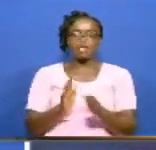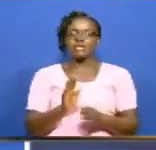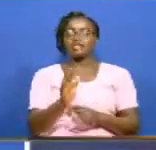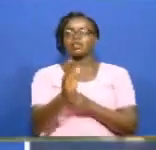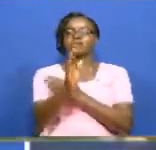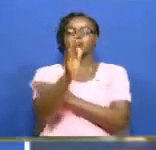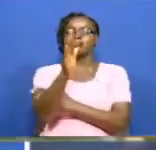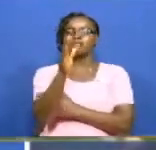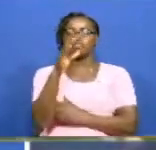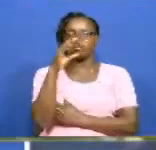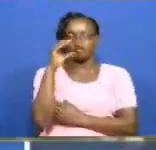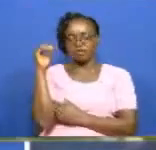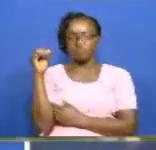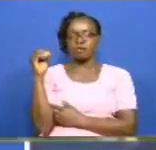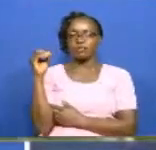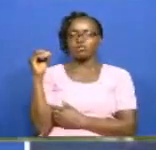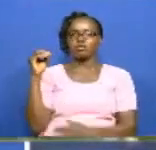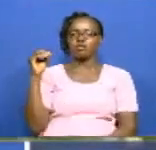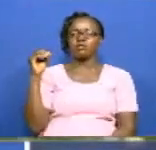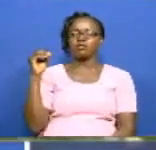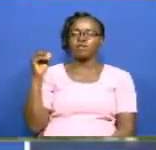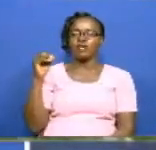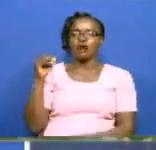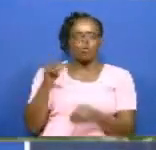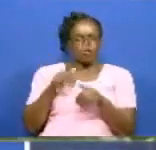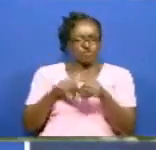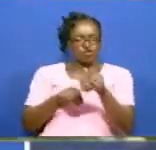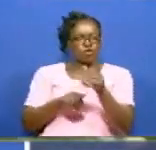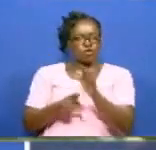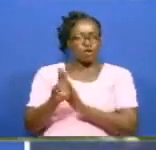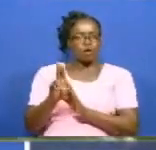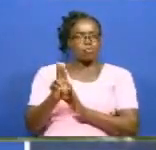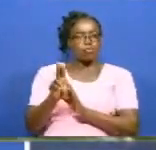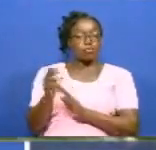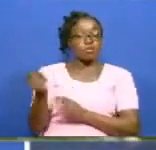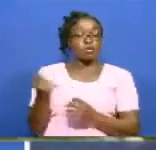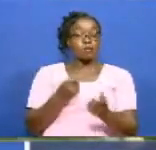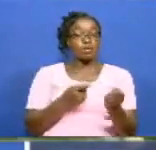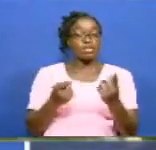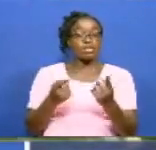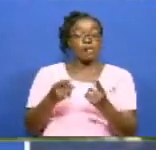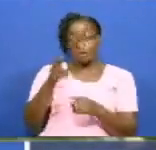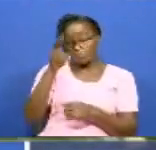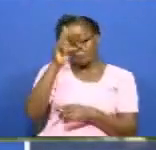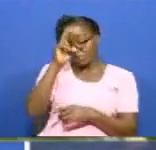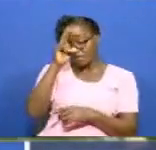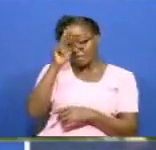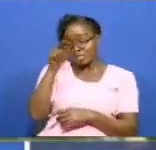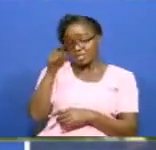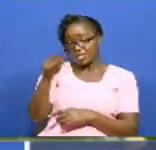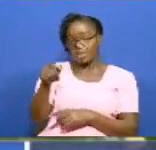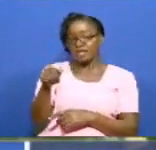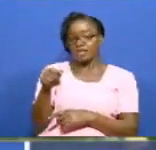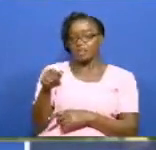bila mkono. Upon following up of the matter with the police in Chemel police post,